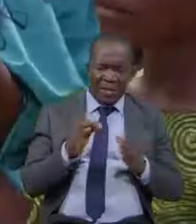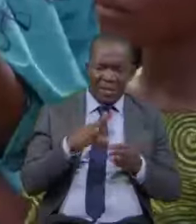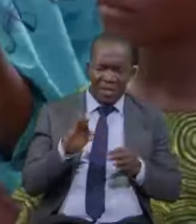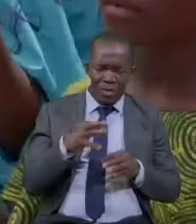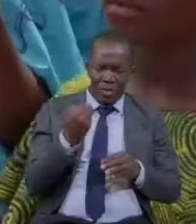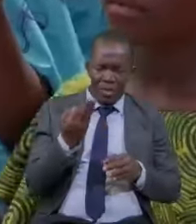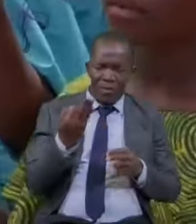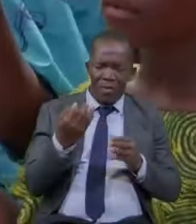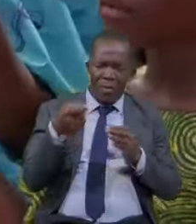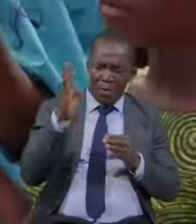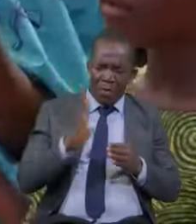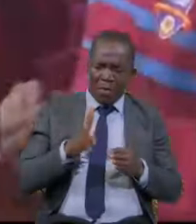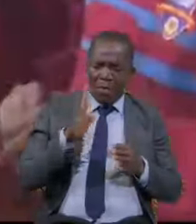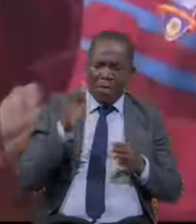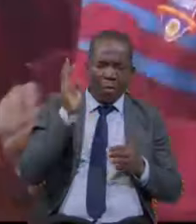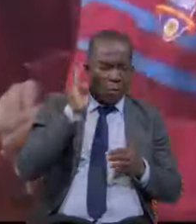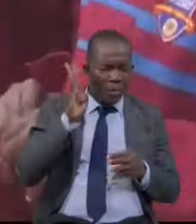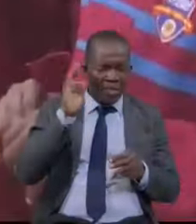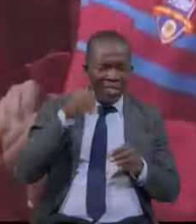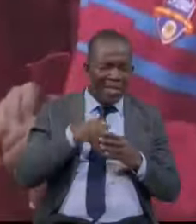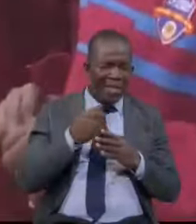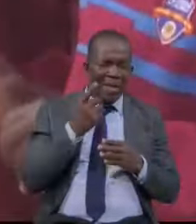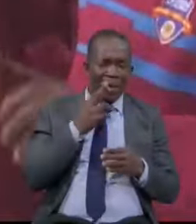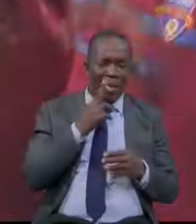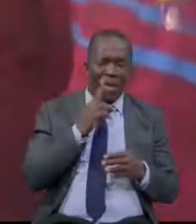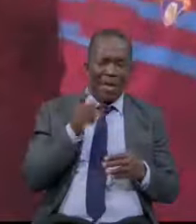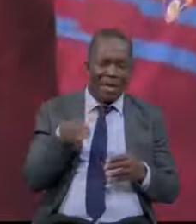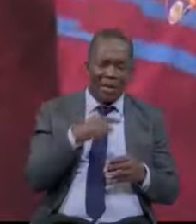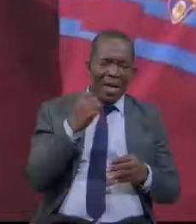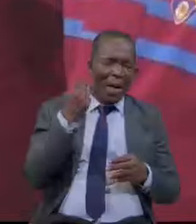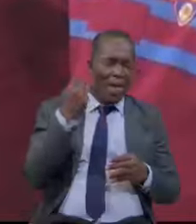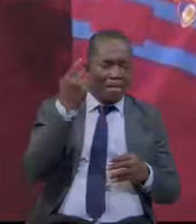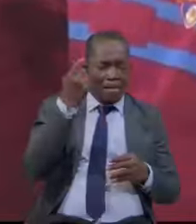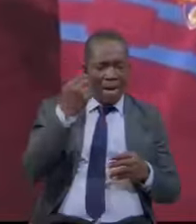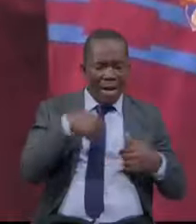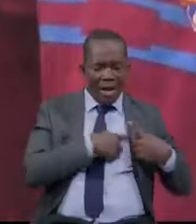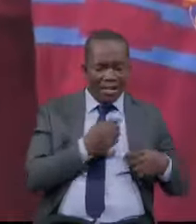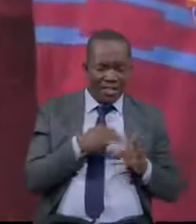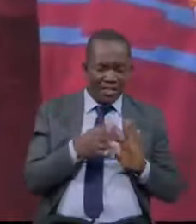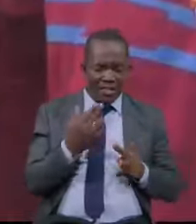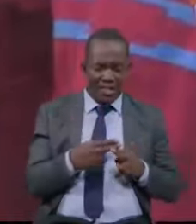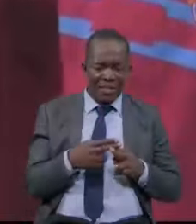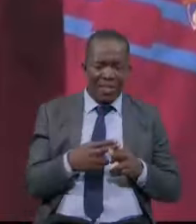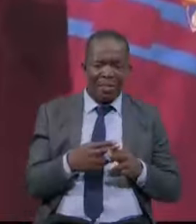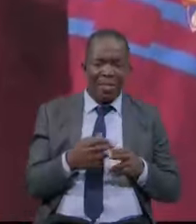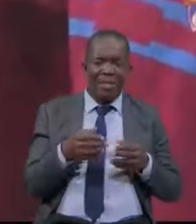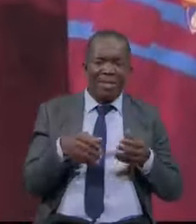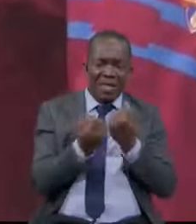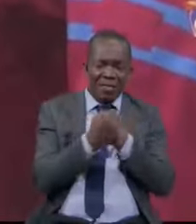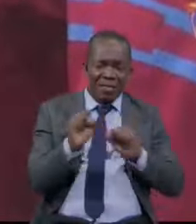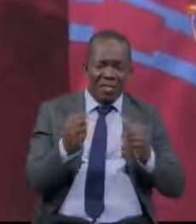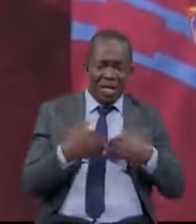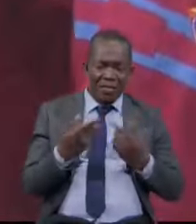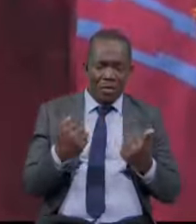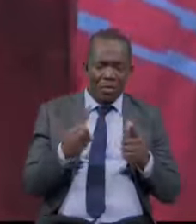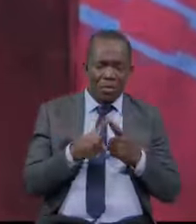sins are forgiven. Amen. Salvation has come to settle in their heart. And I pray, Lord, for those